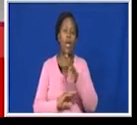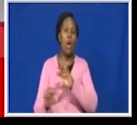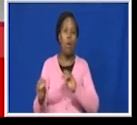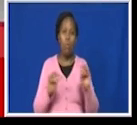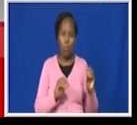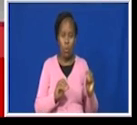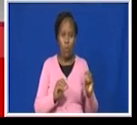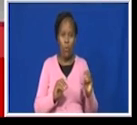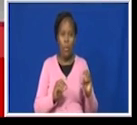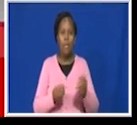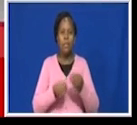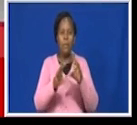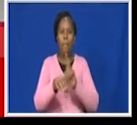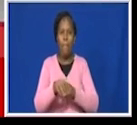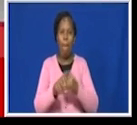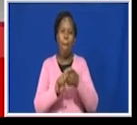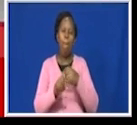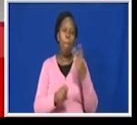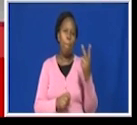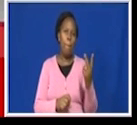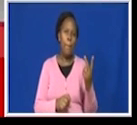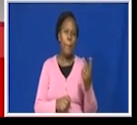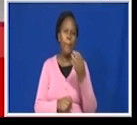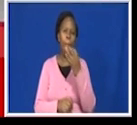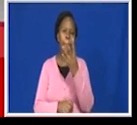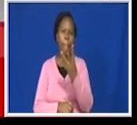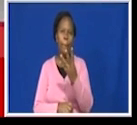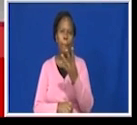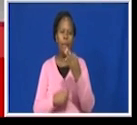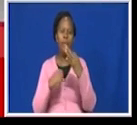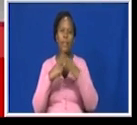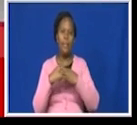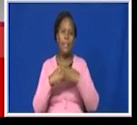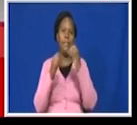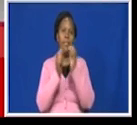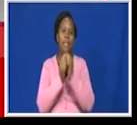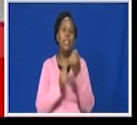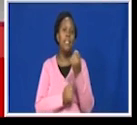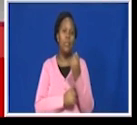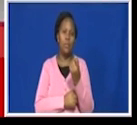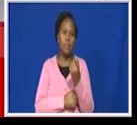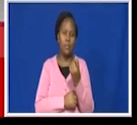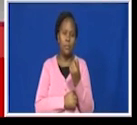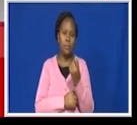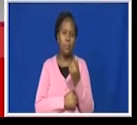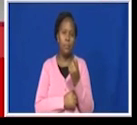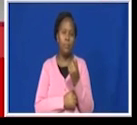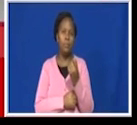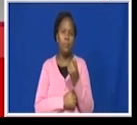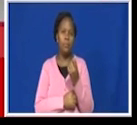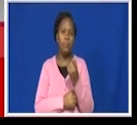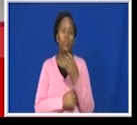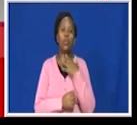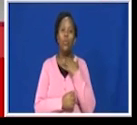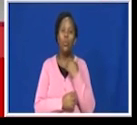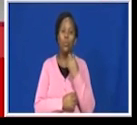at a given time from 2 to 4 to 8 to 10 seconds. So we want